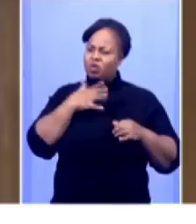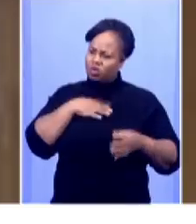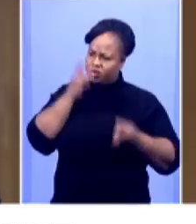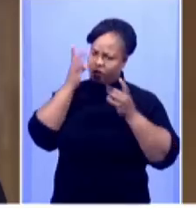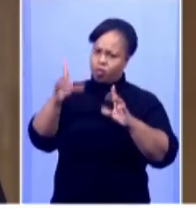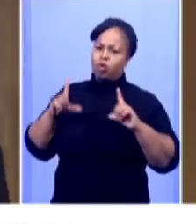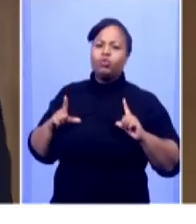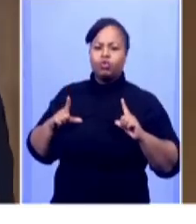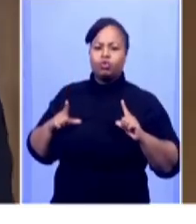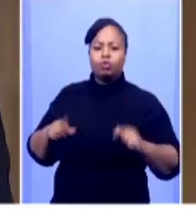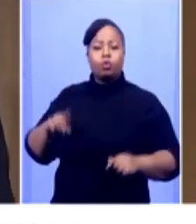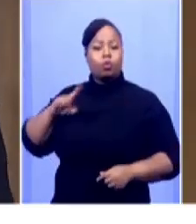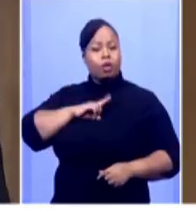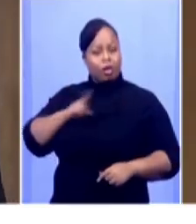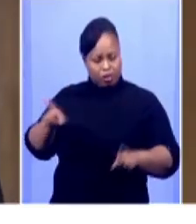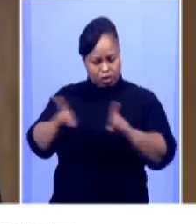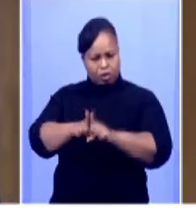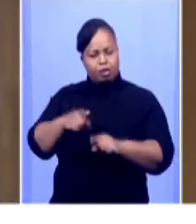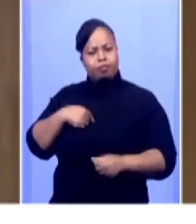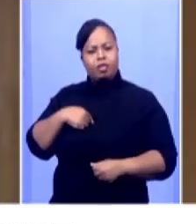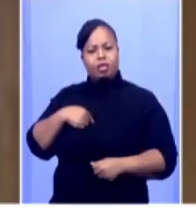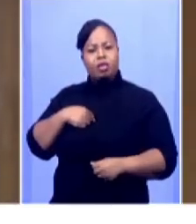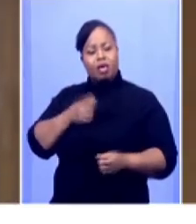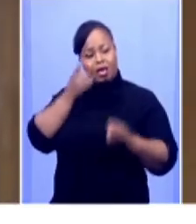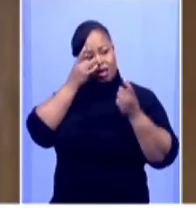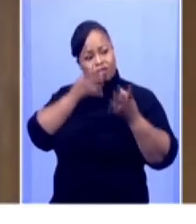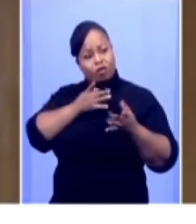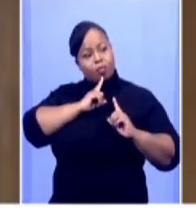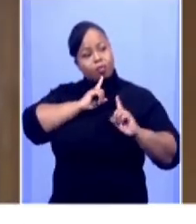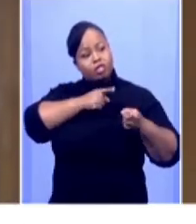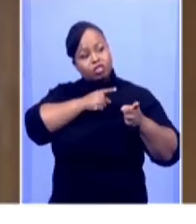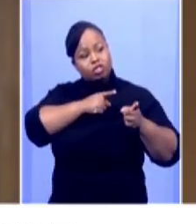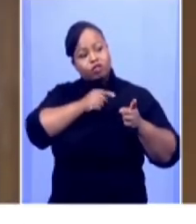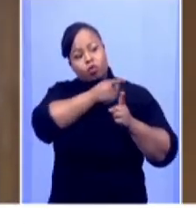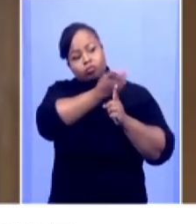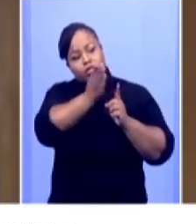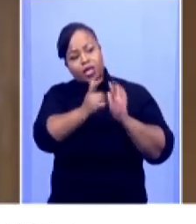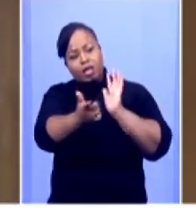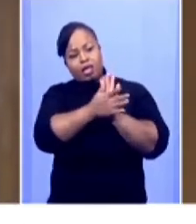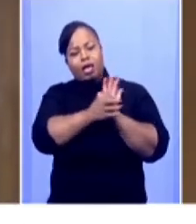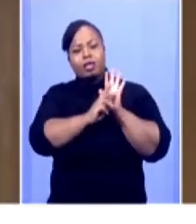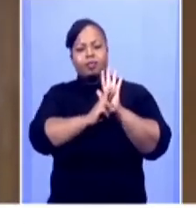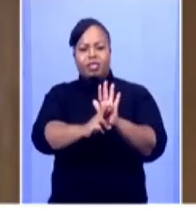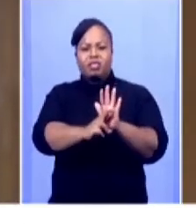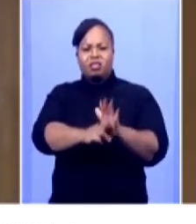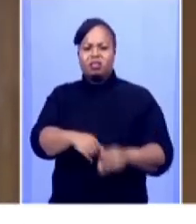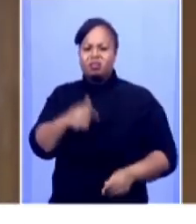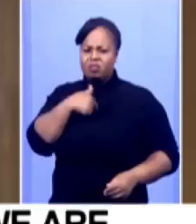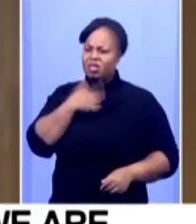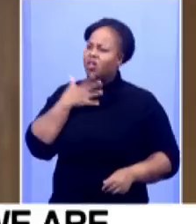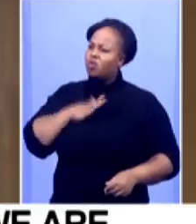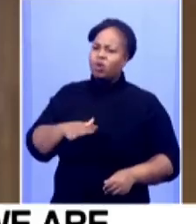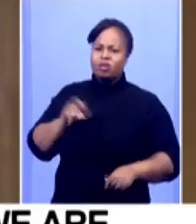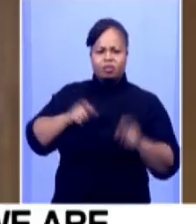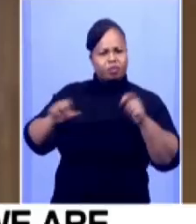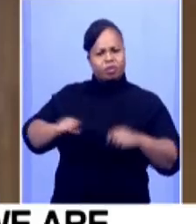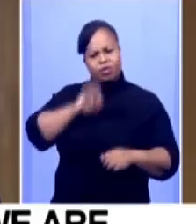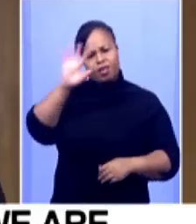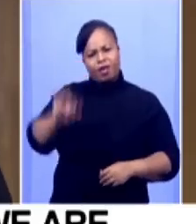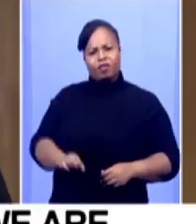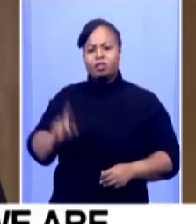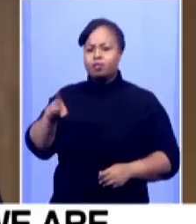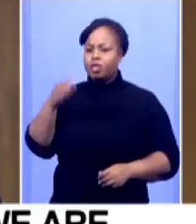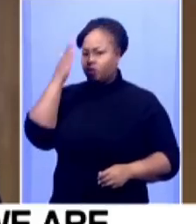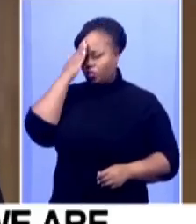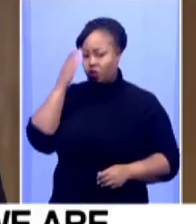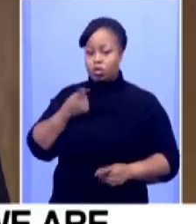because I also give instructions to my legal representatives. I just want South Africans to know that we